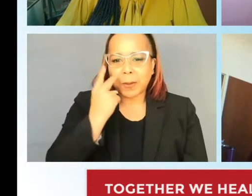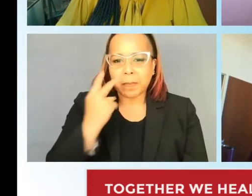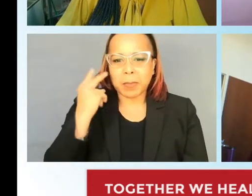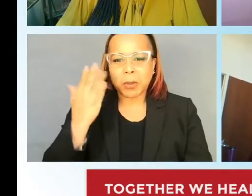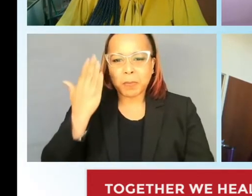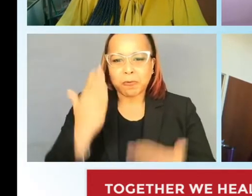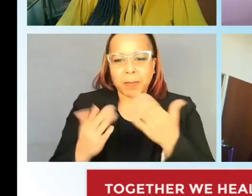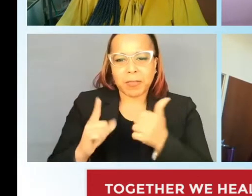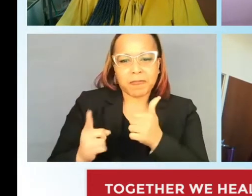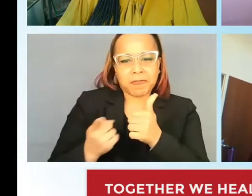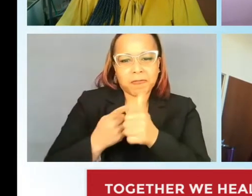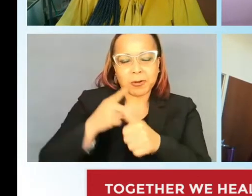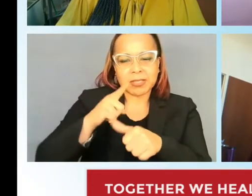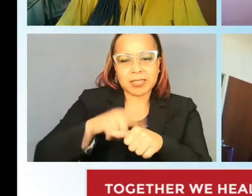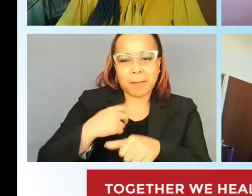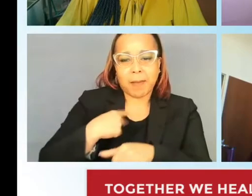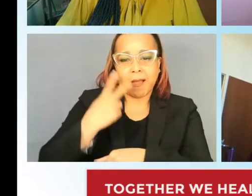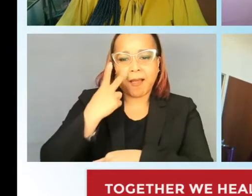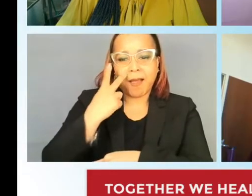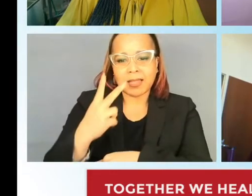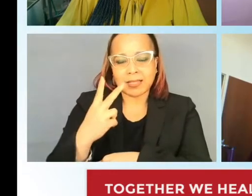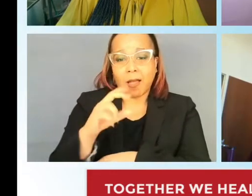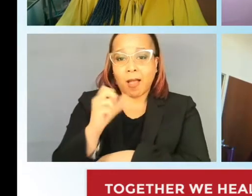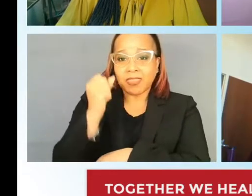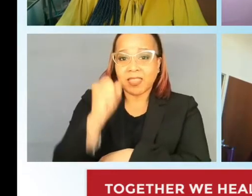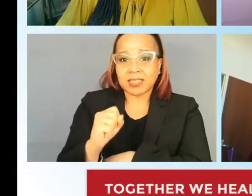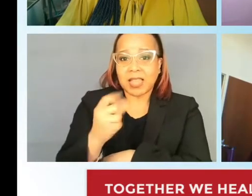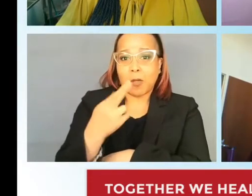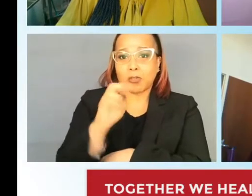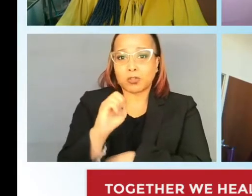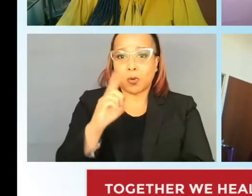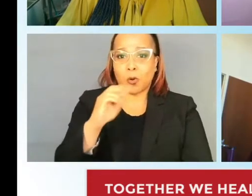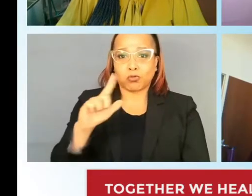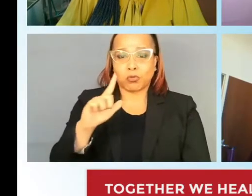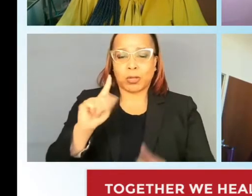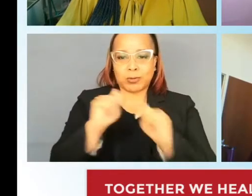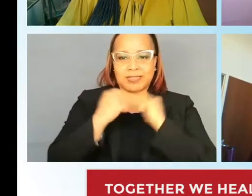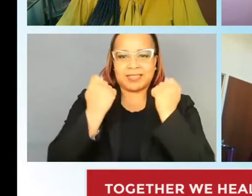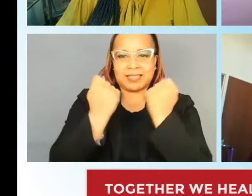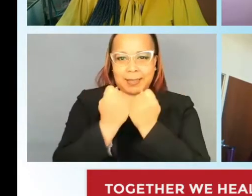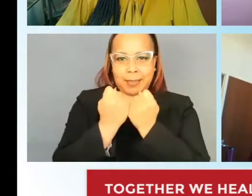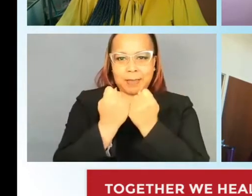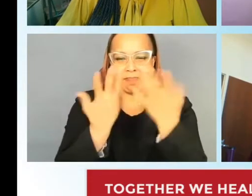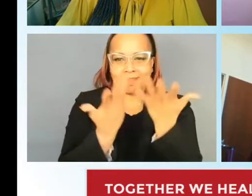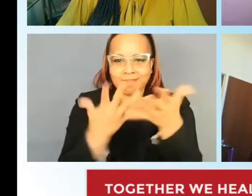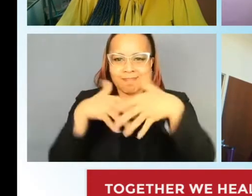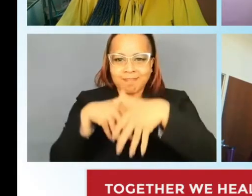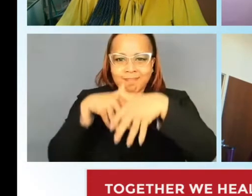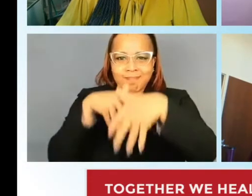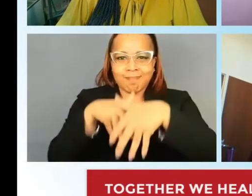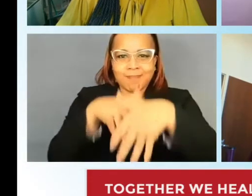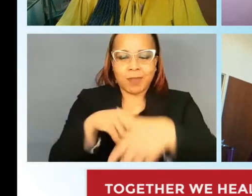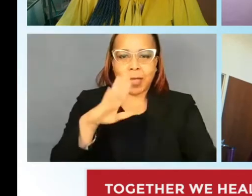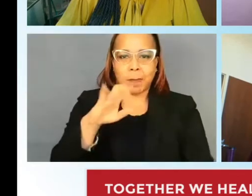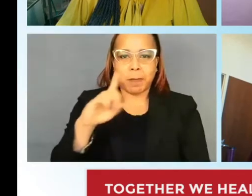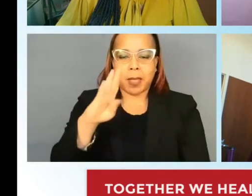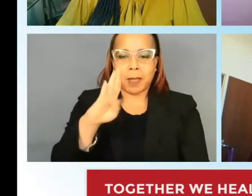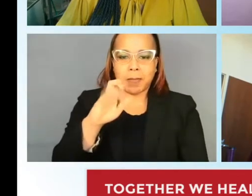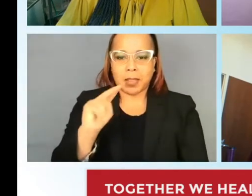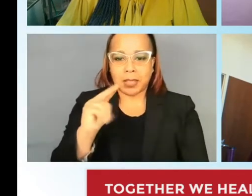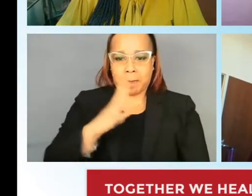first time I saw the South Shore drill team in the Bud Billiken parade. My family and I had moved